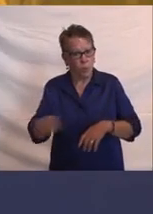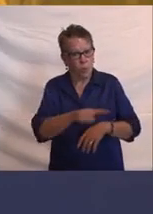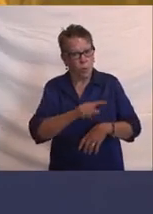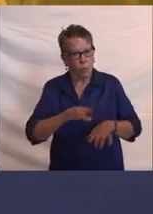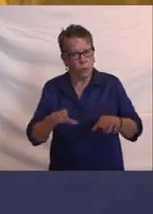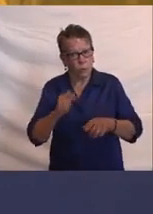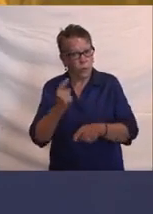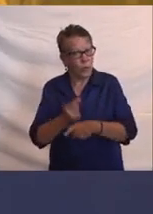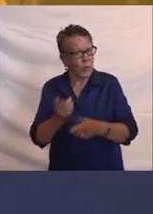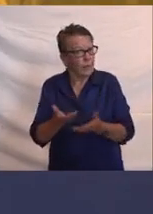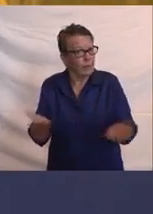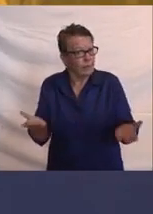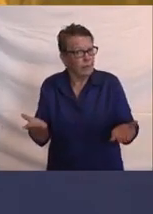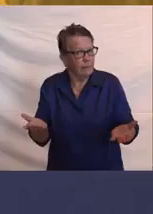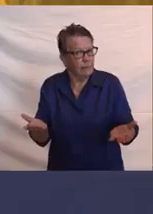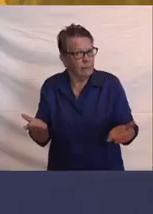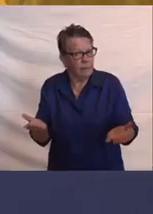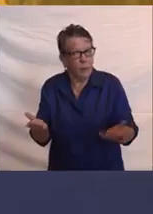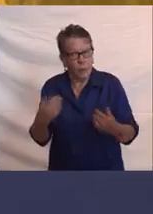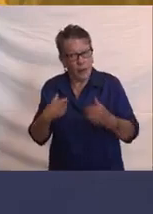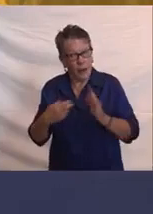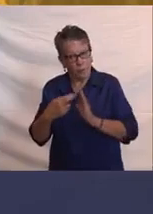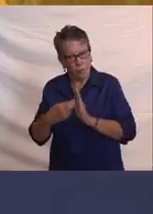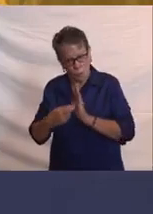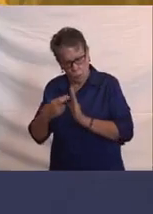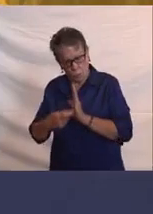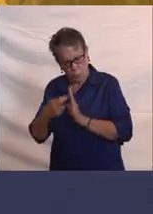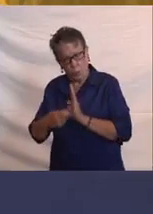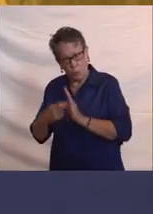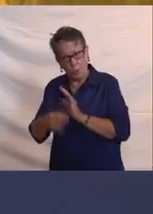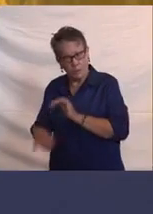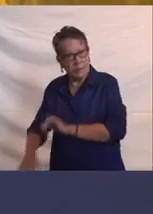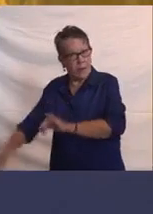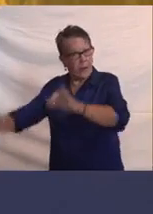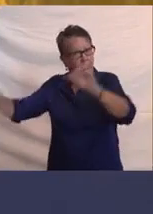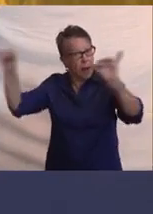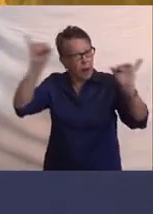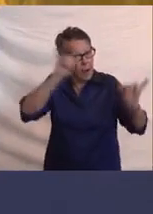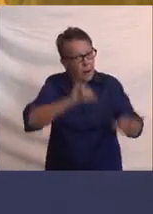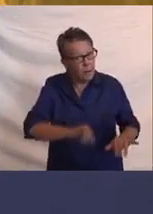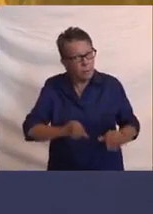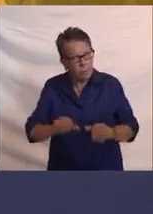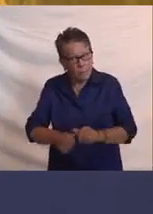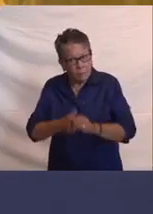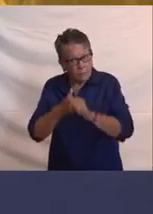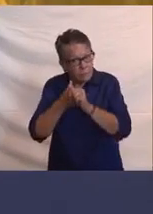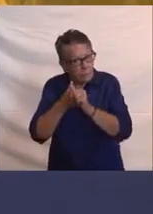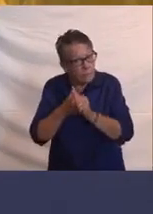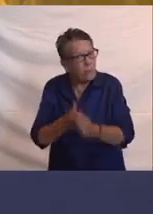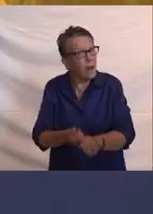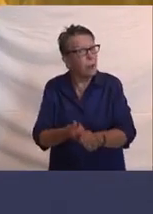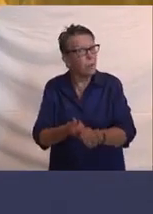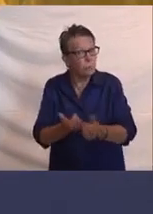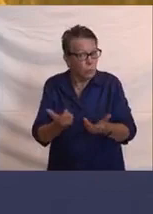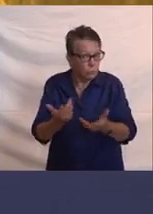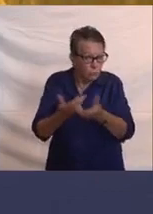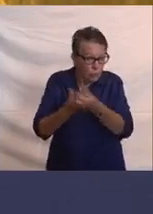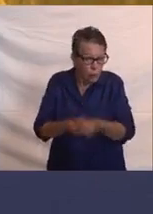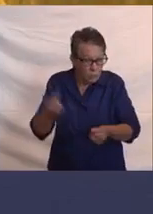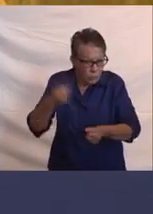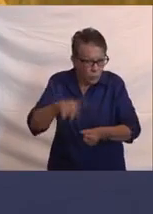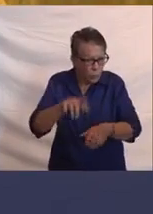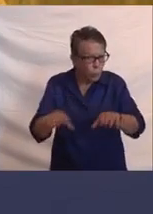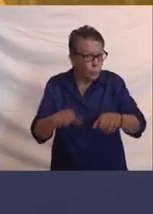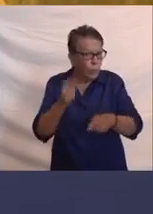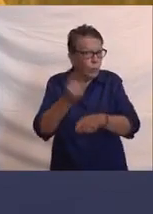to make sure they're regulated, and that includes from a health perspective. Pat, on the one person who's missing, I'm glad Alex asked